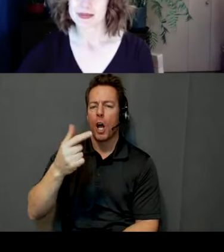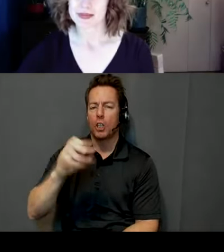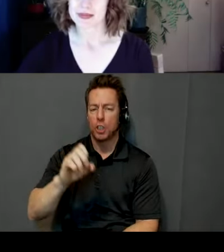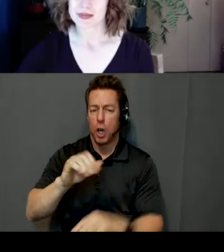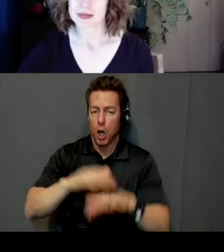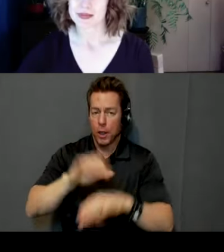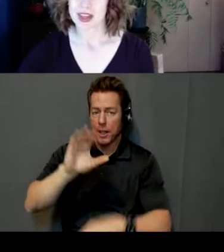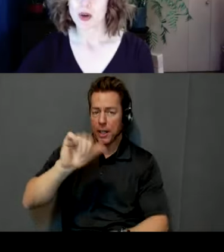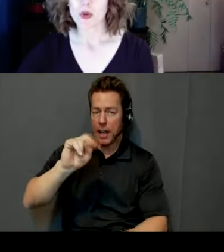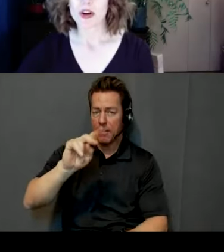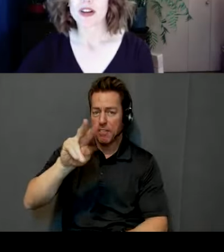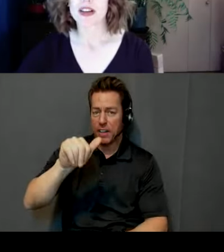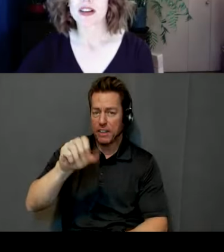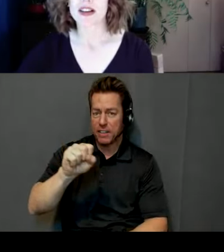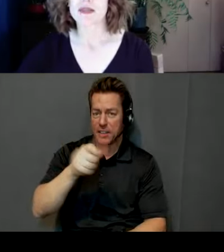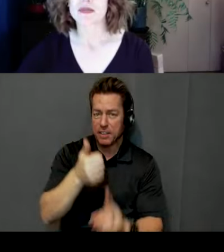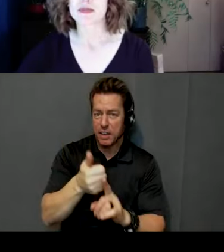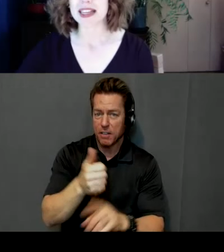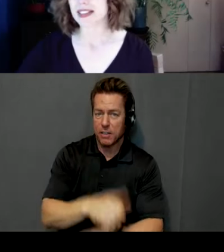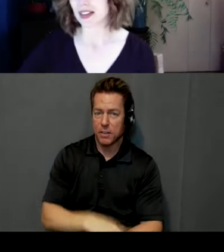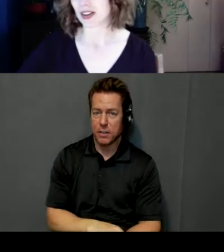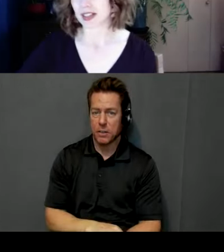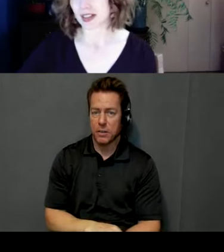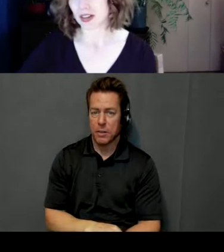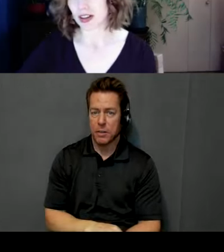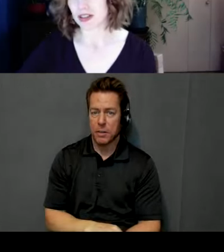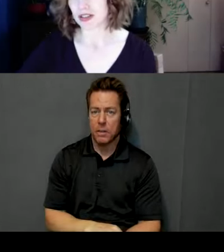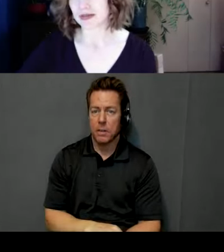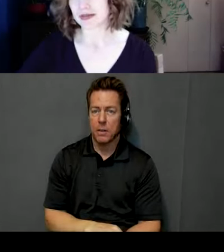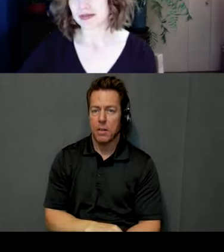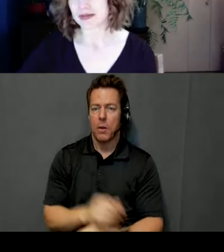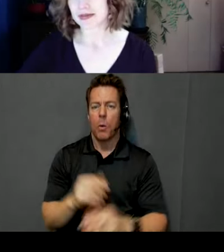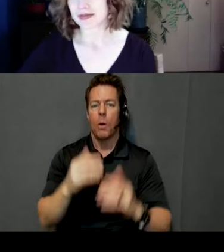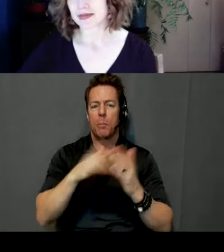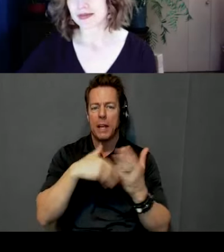canvas itself? Or painting onto the collage.